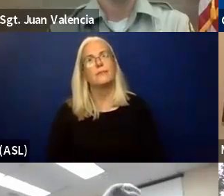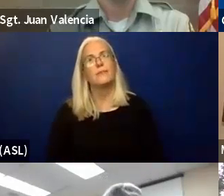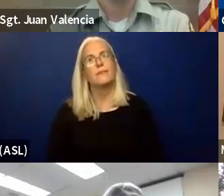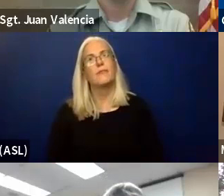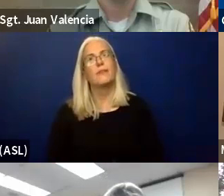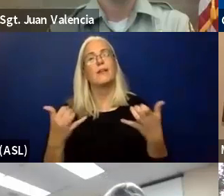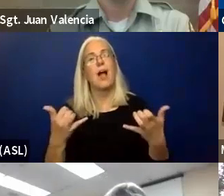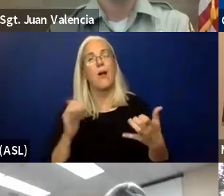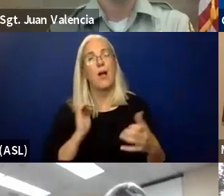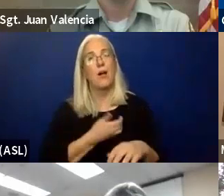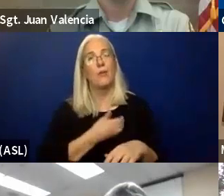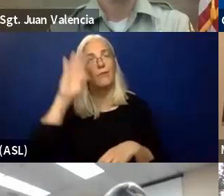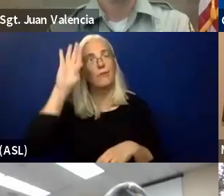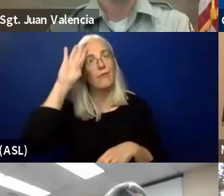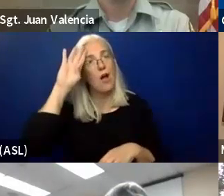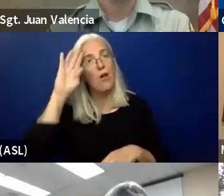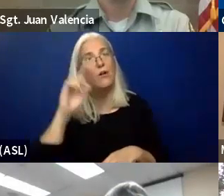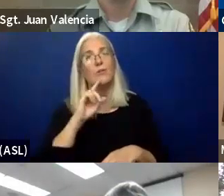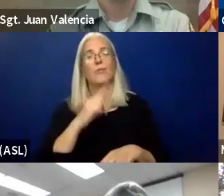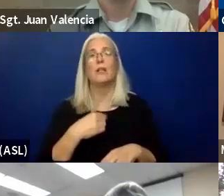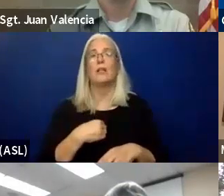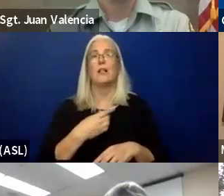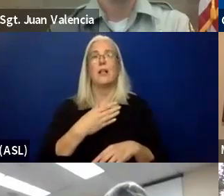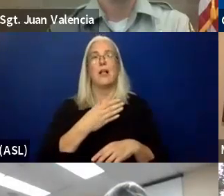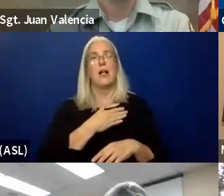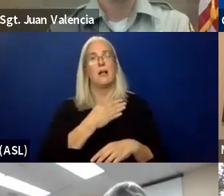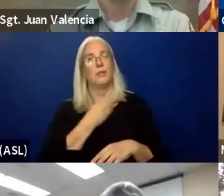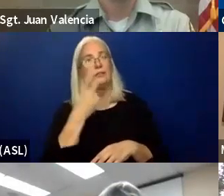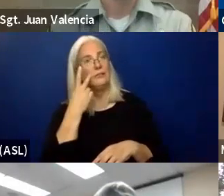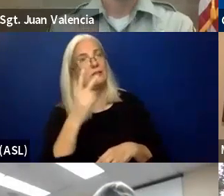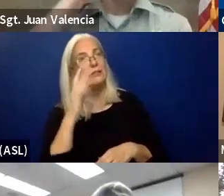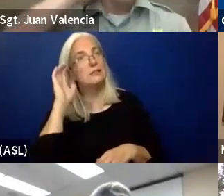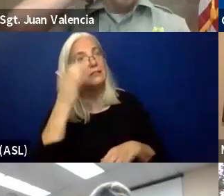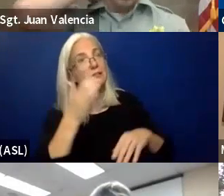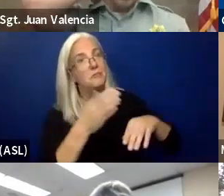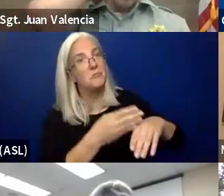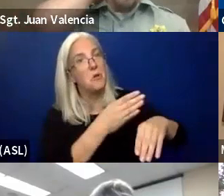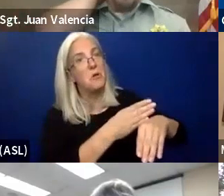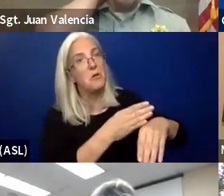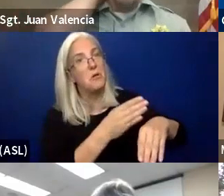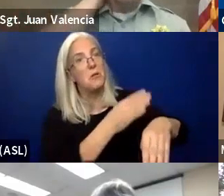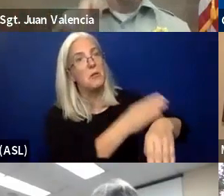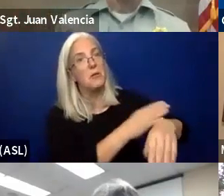really glad to see that things, at least for the time being, seem to have improved. I would like to give